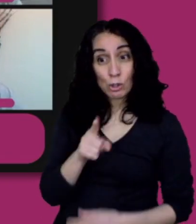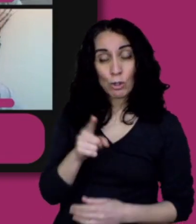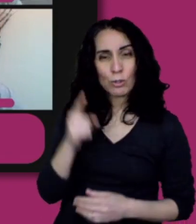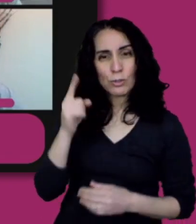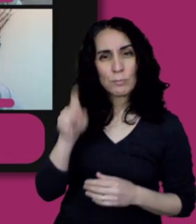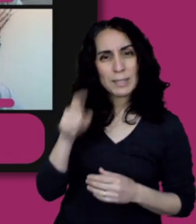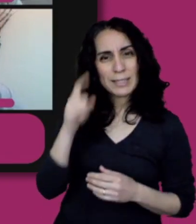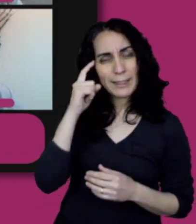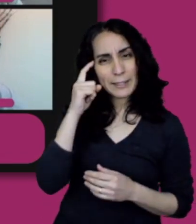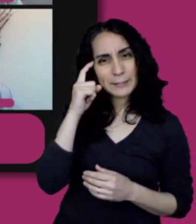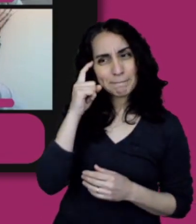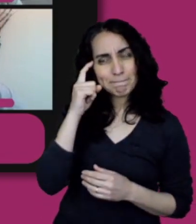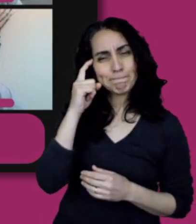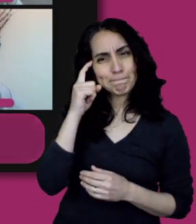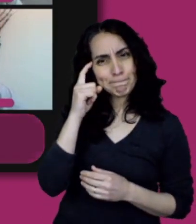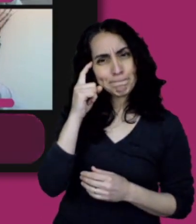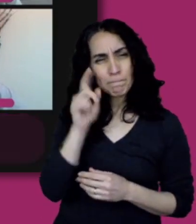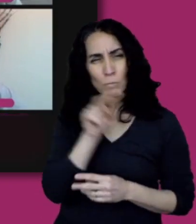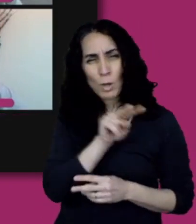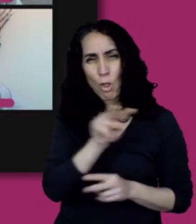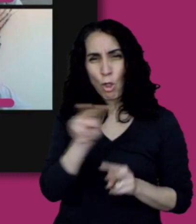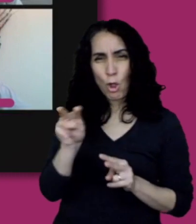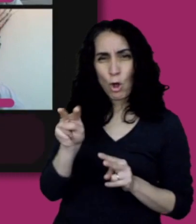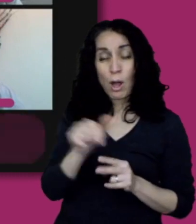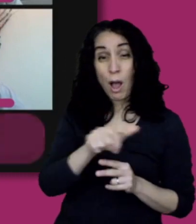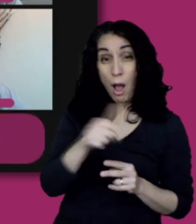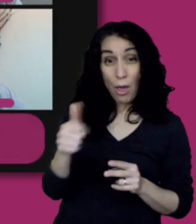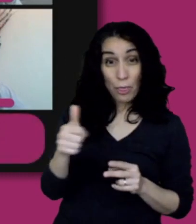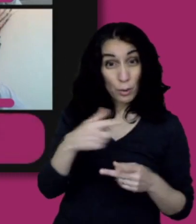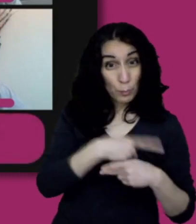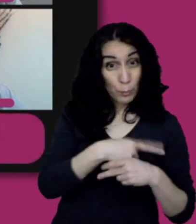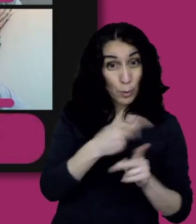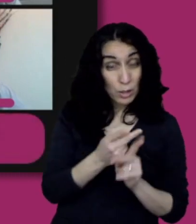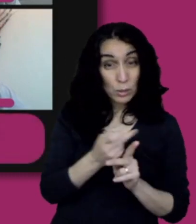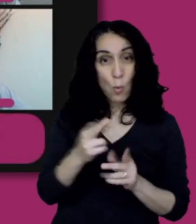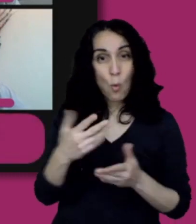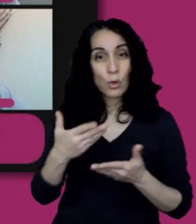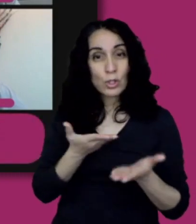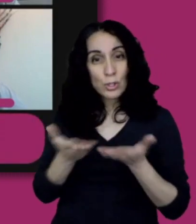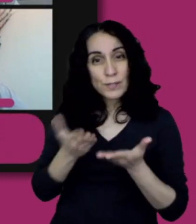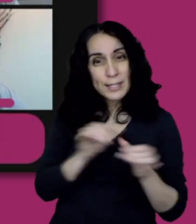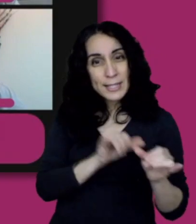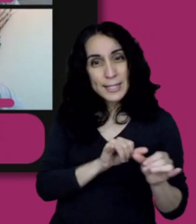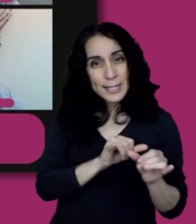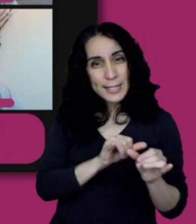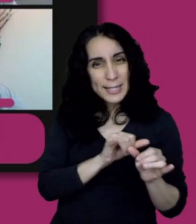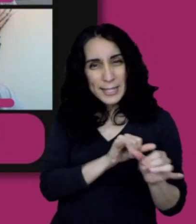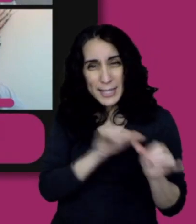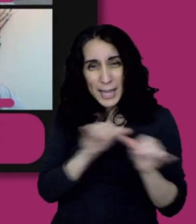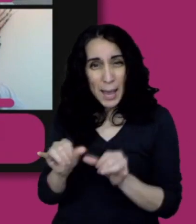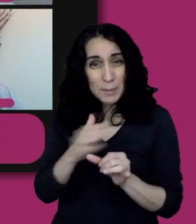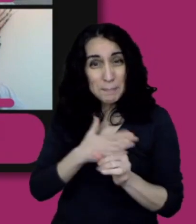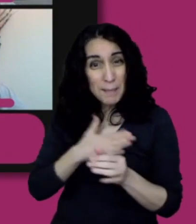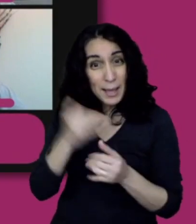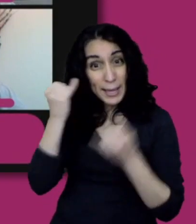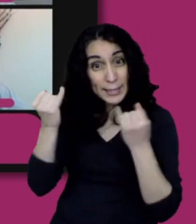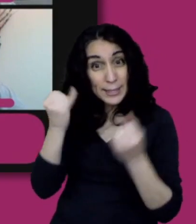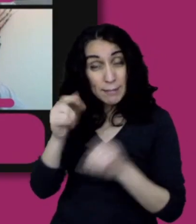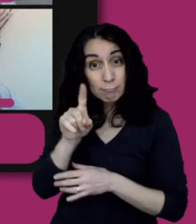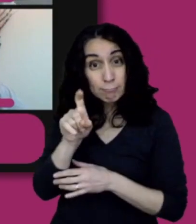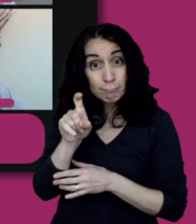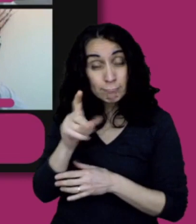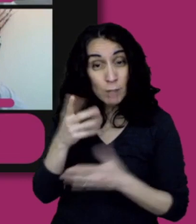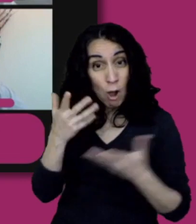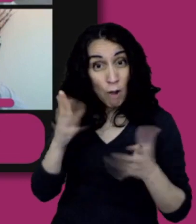see, well, are there other products or services similar, to what my idea